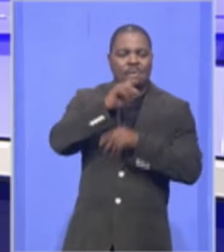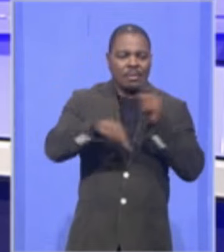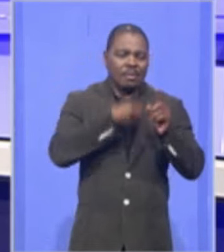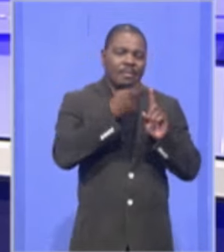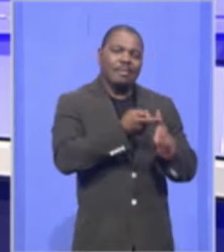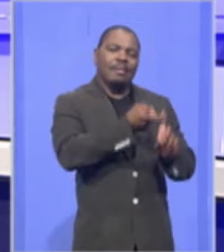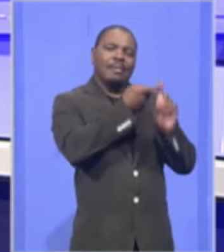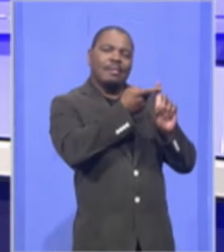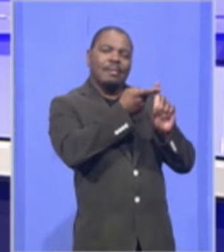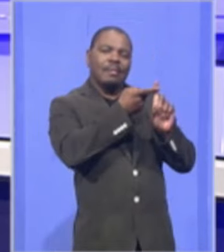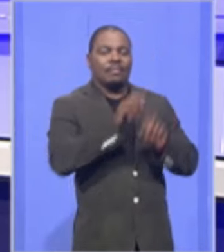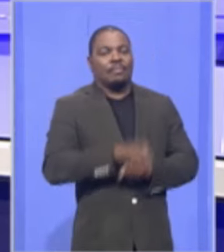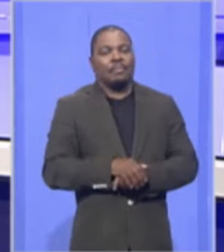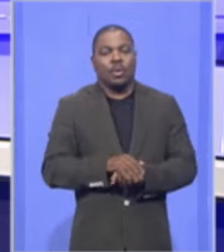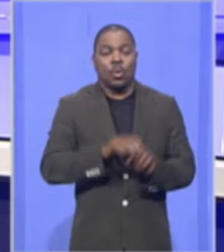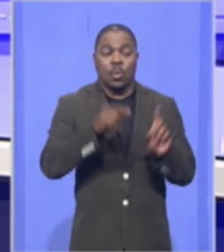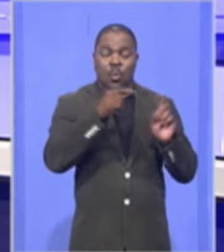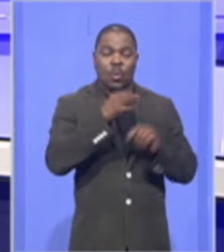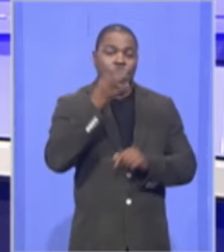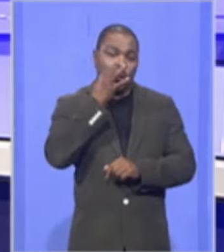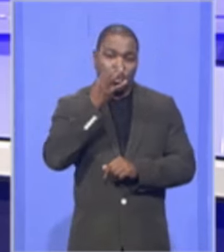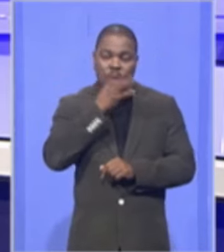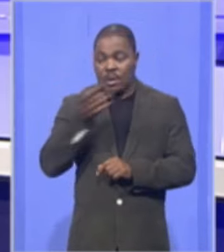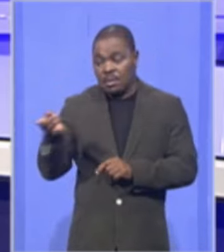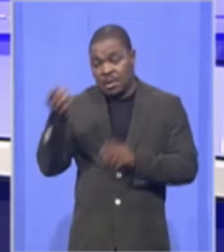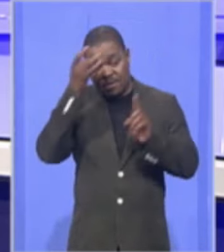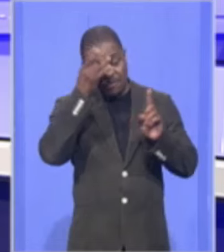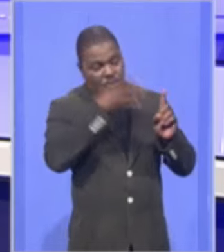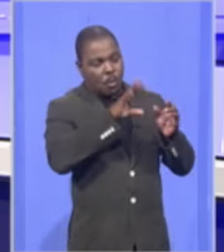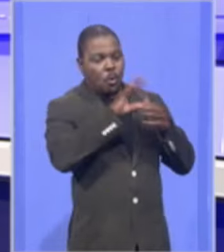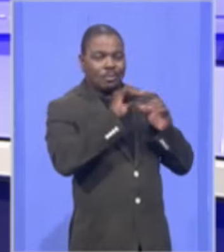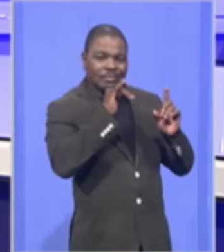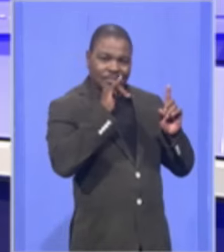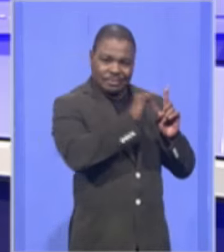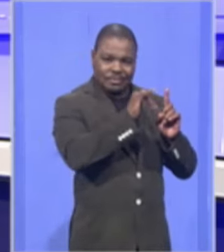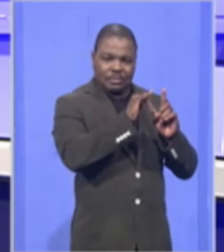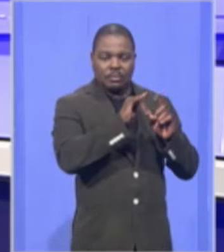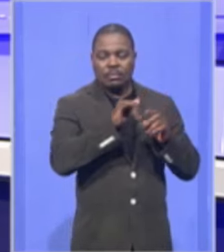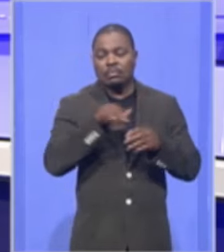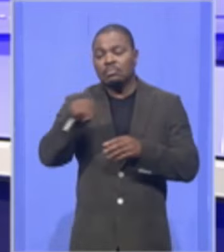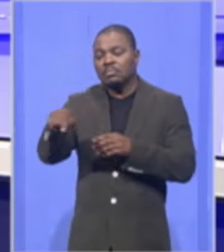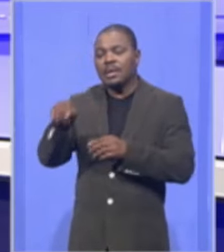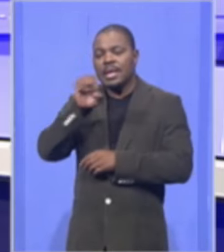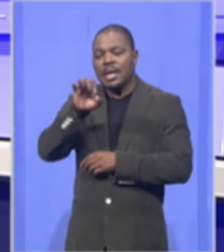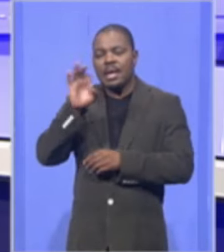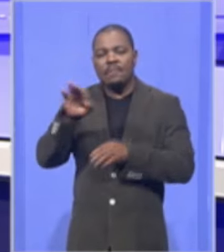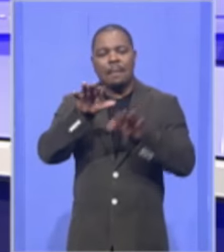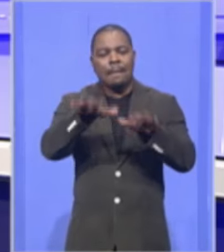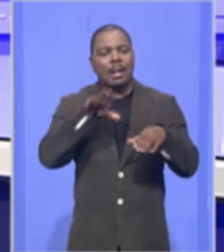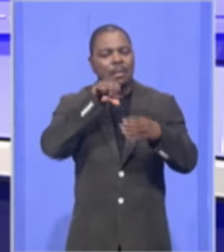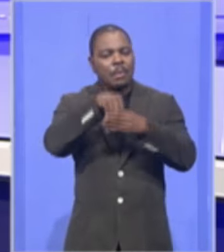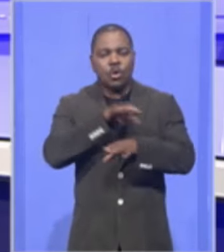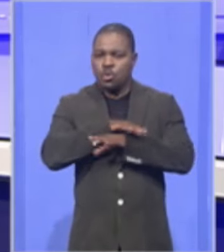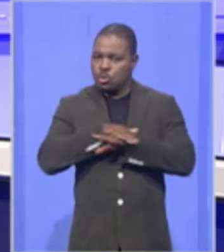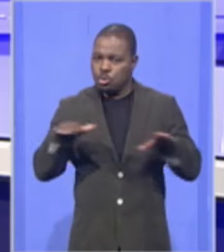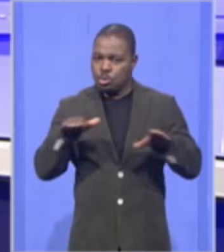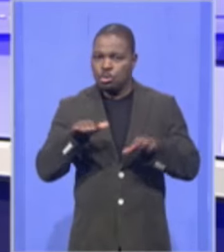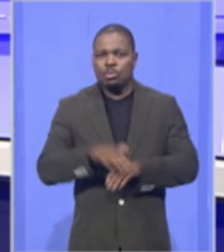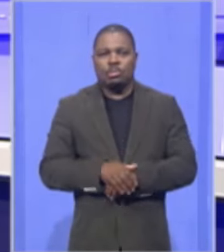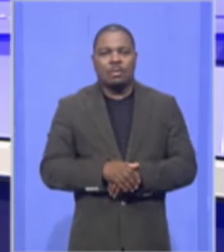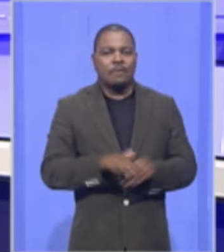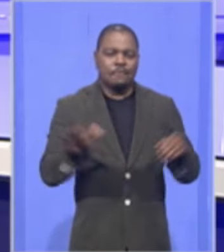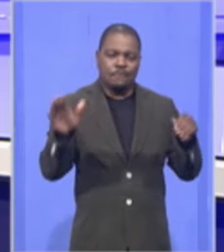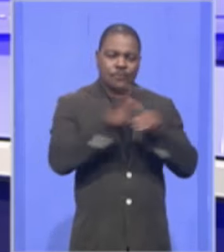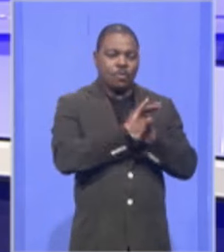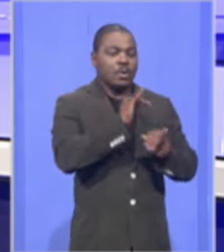ga conference Ndlozi a re o boleletswe go nna kwa gae le go se nne le seabe mo tirong ya EFF kwa parlamenteng Retsa puisano